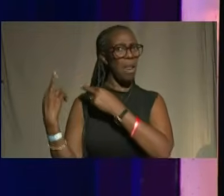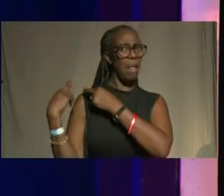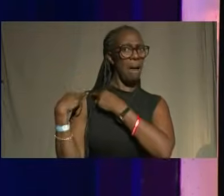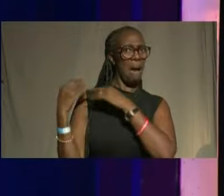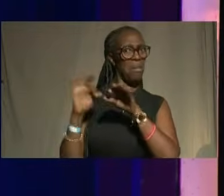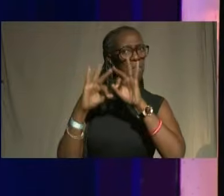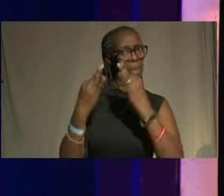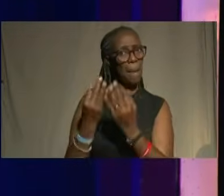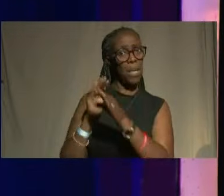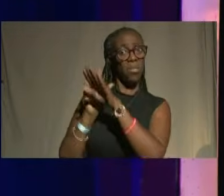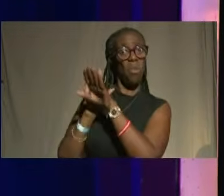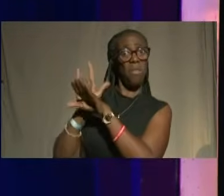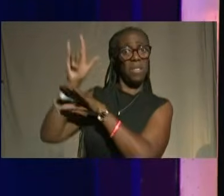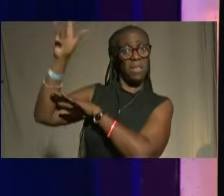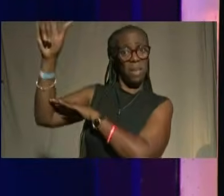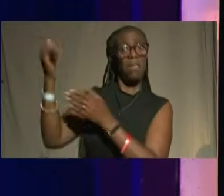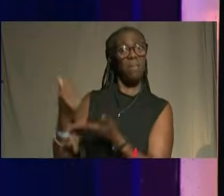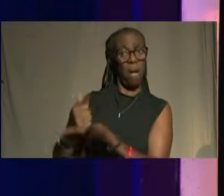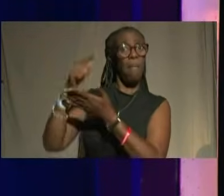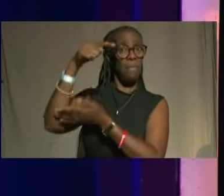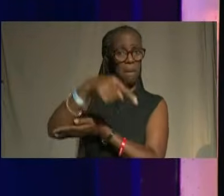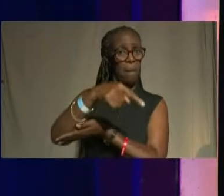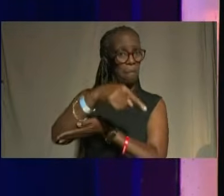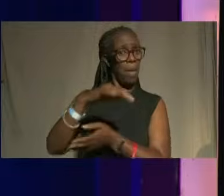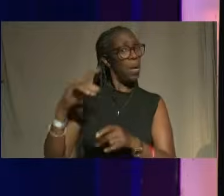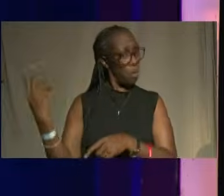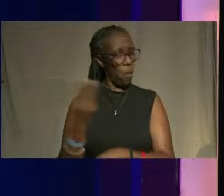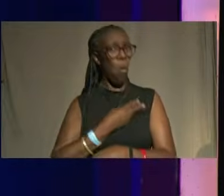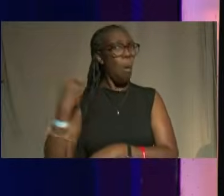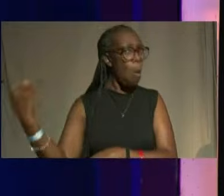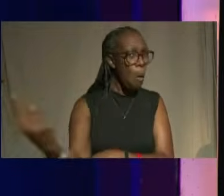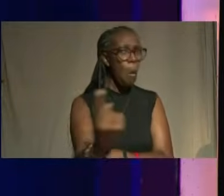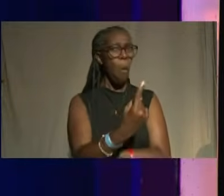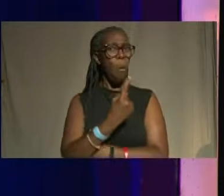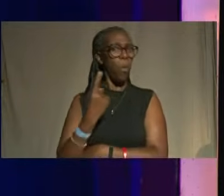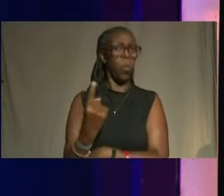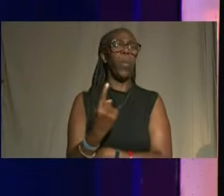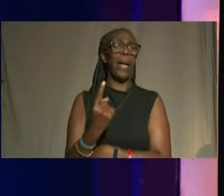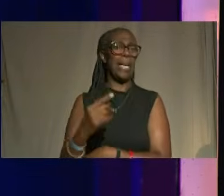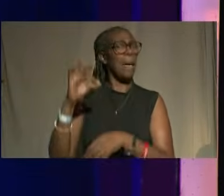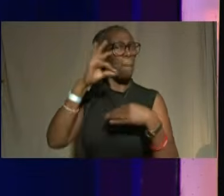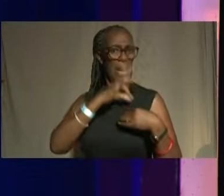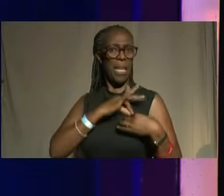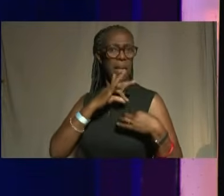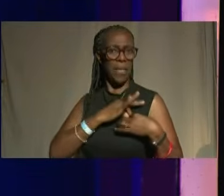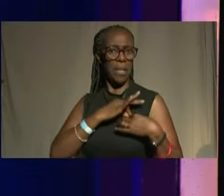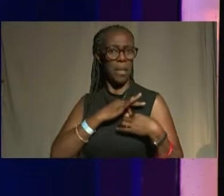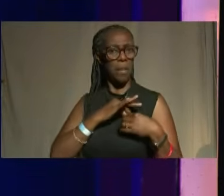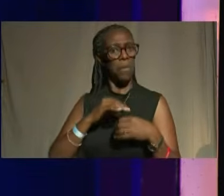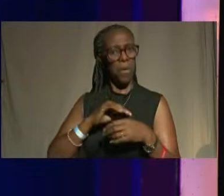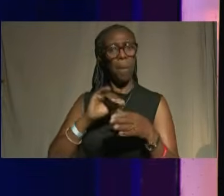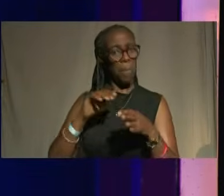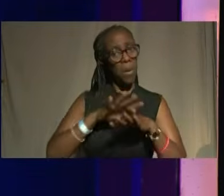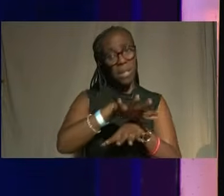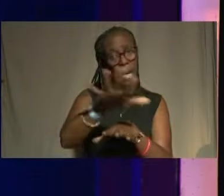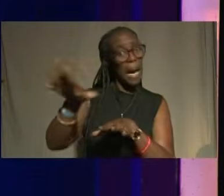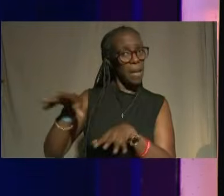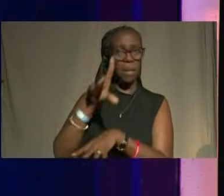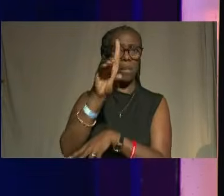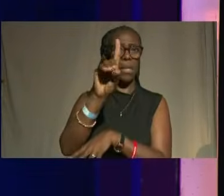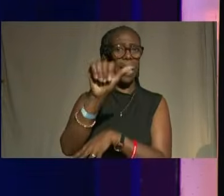them. And we, as a country, have always benefited from our diaspora. And that's why we've placed so much emphasis on our